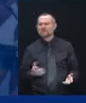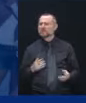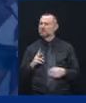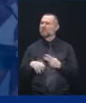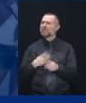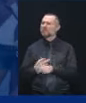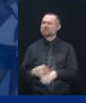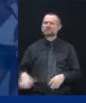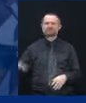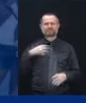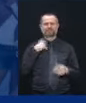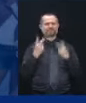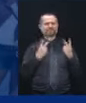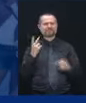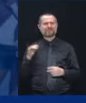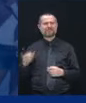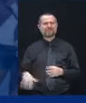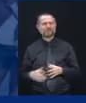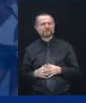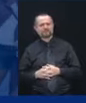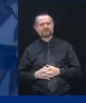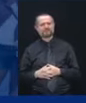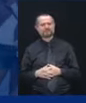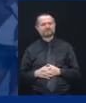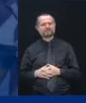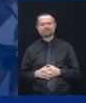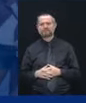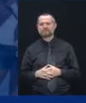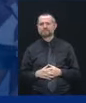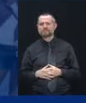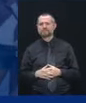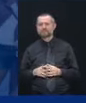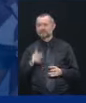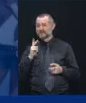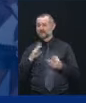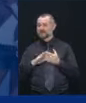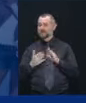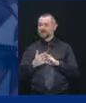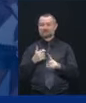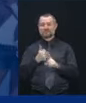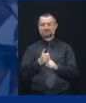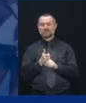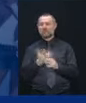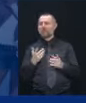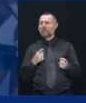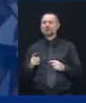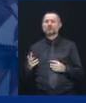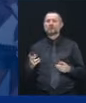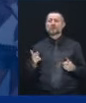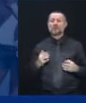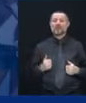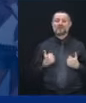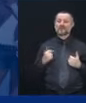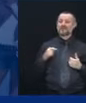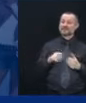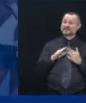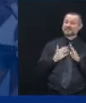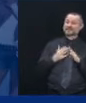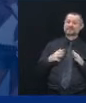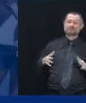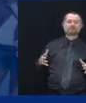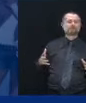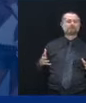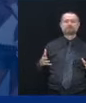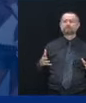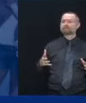a confluence of events. But what makes a city, and the reason why people live in a city rather than